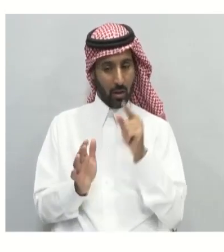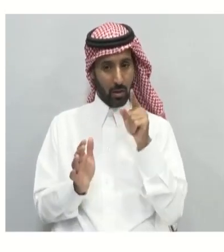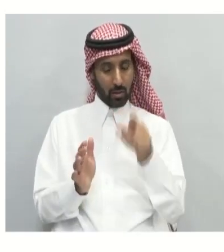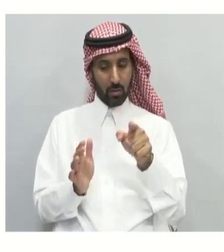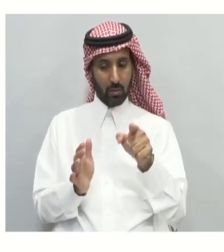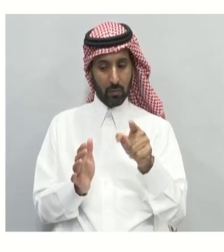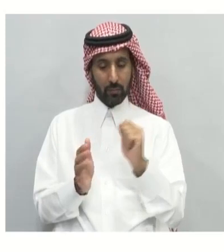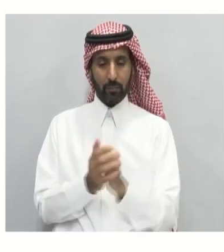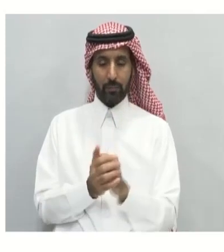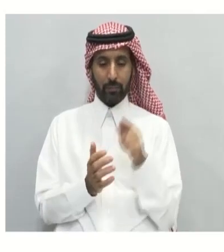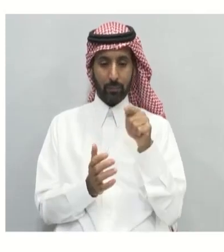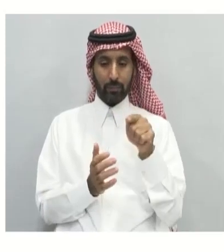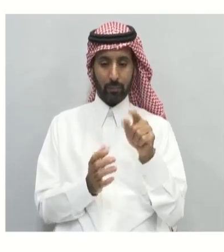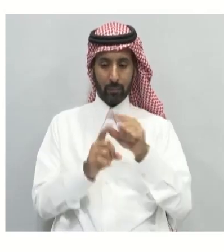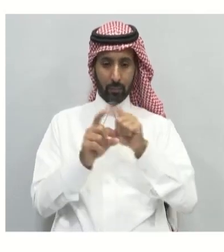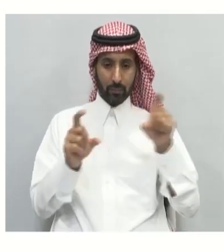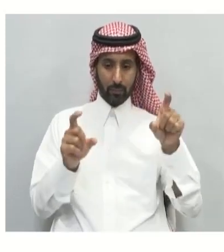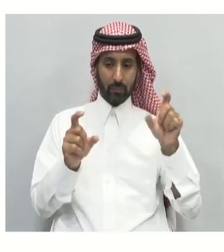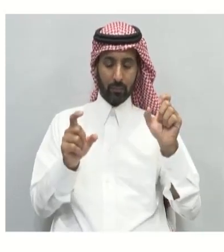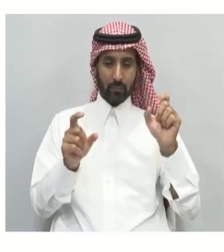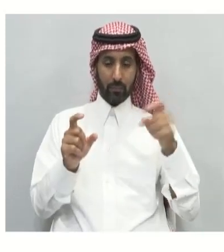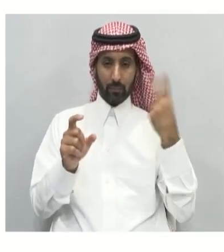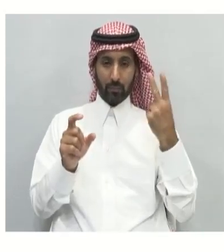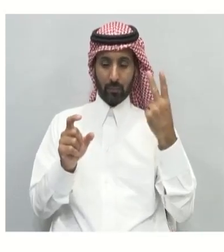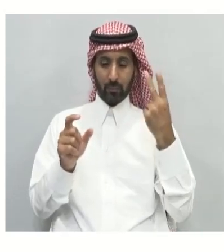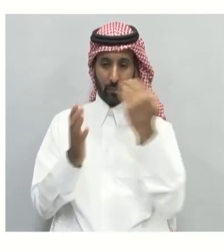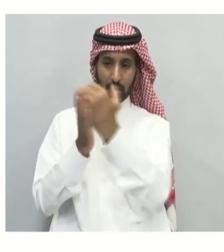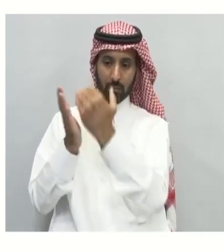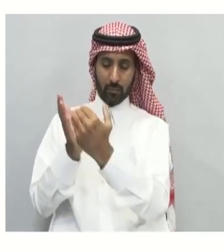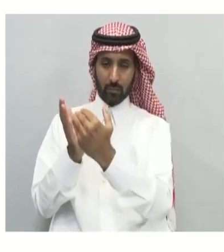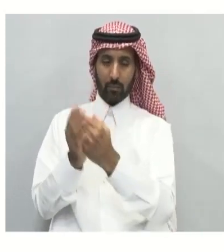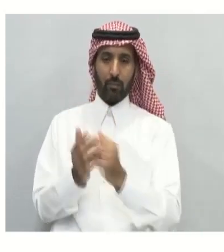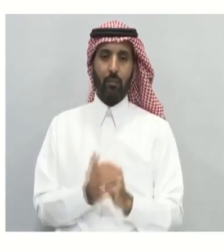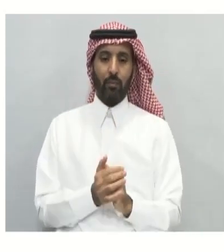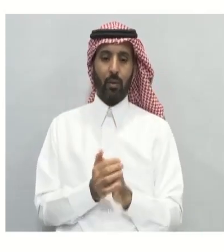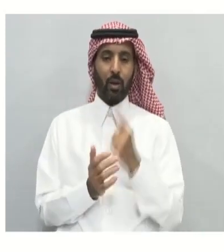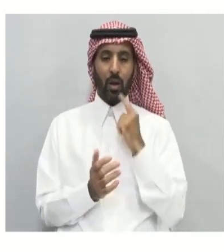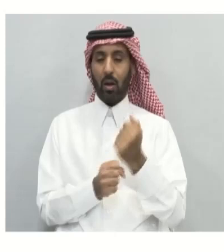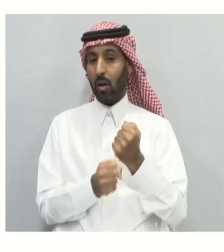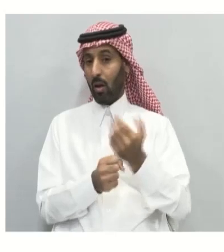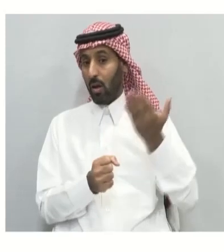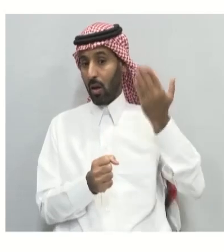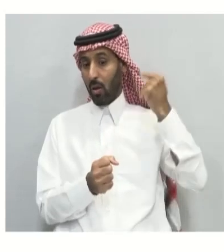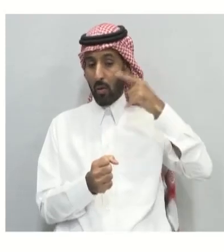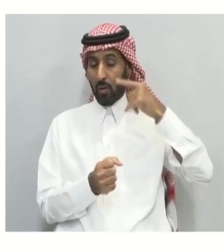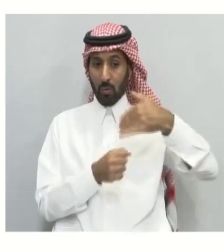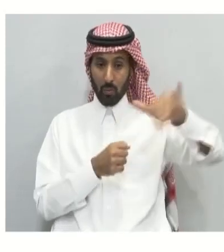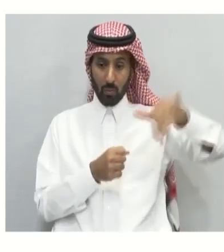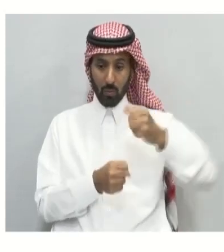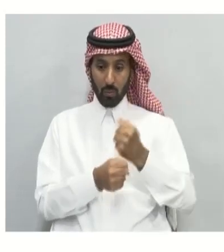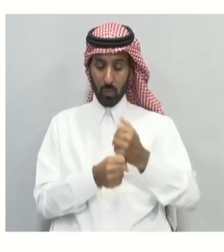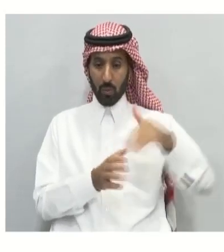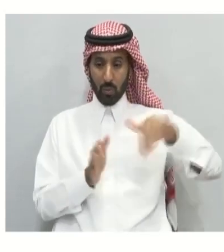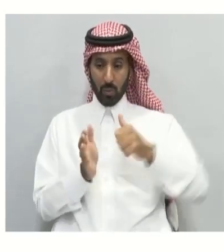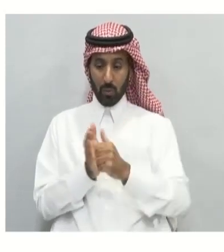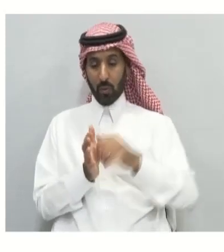need a full stop here. The second paragraph. It happened when he was driving back home